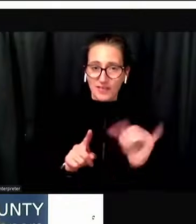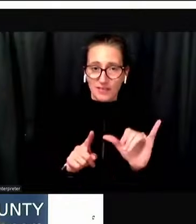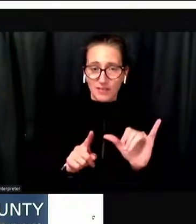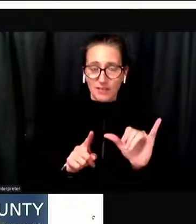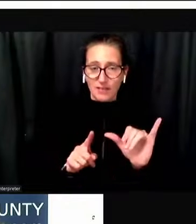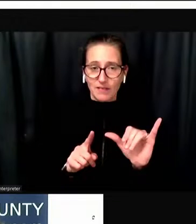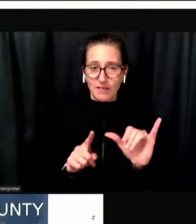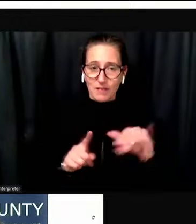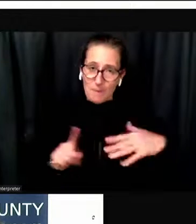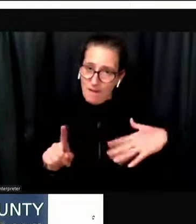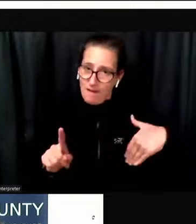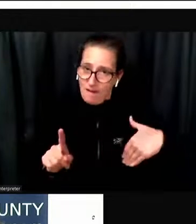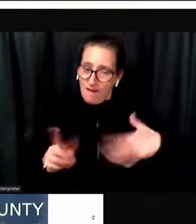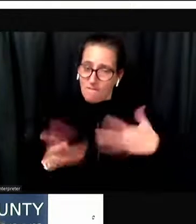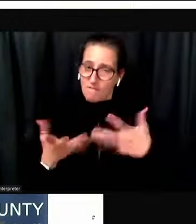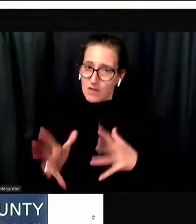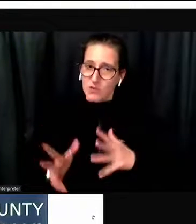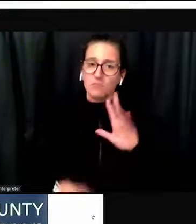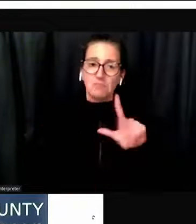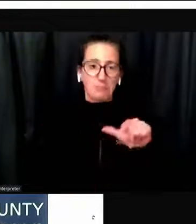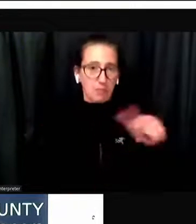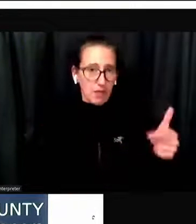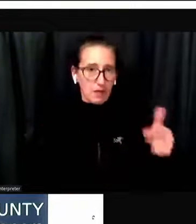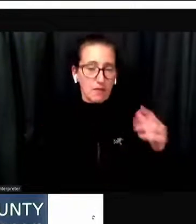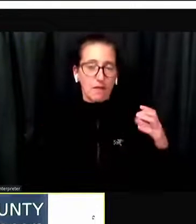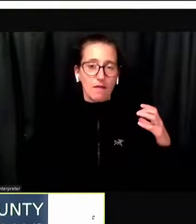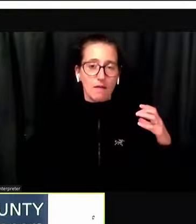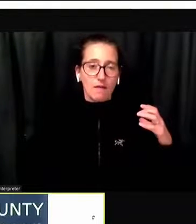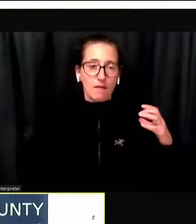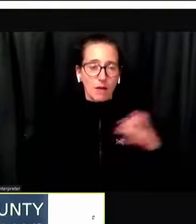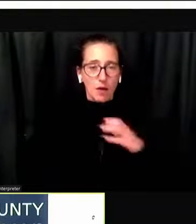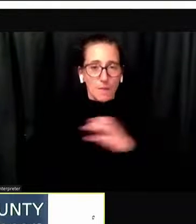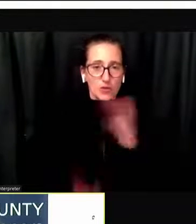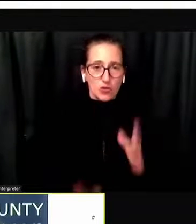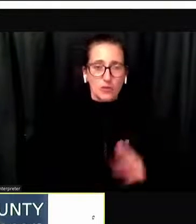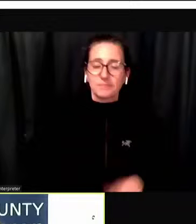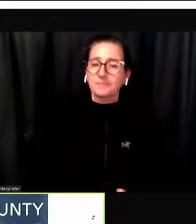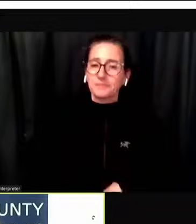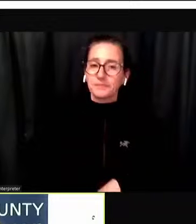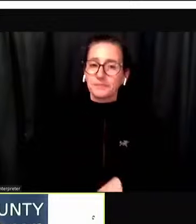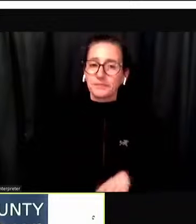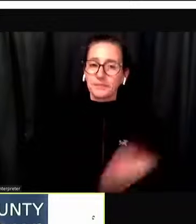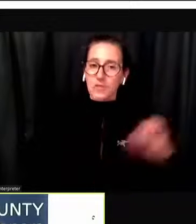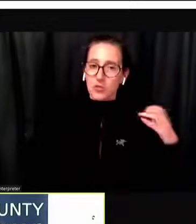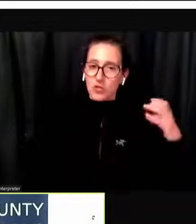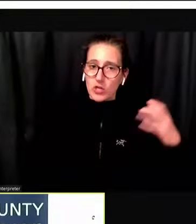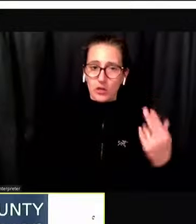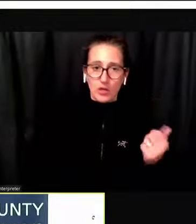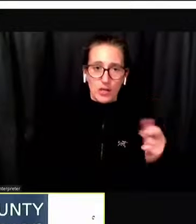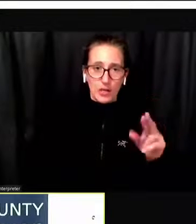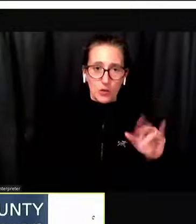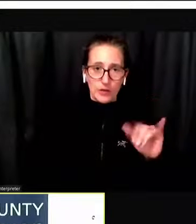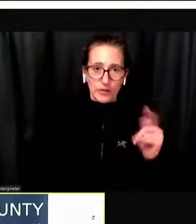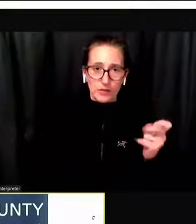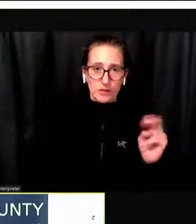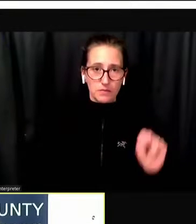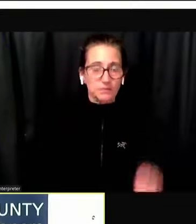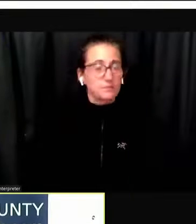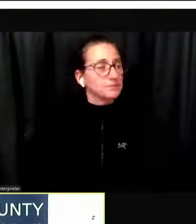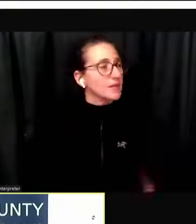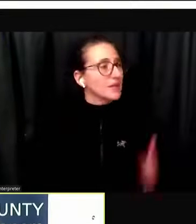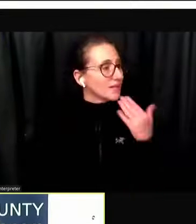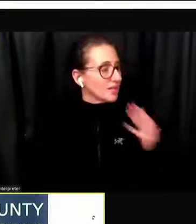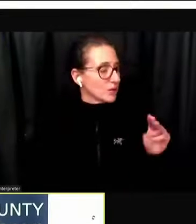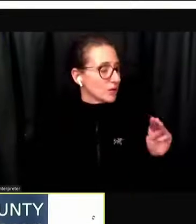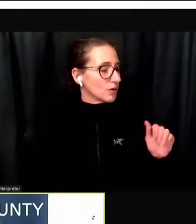the commissioners. Chair Harrington. Thank you, Marcus. I want to make note,